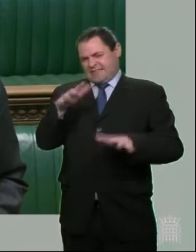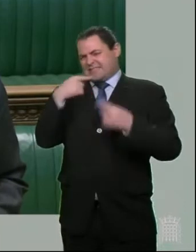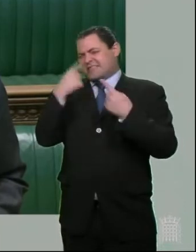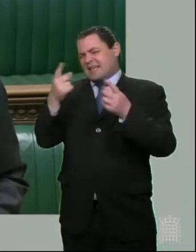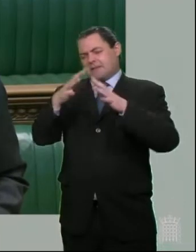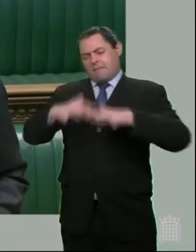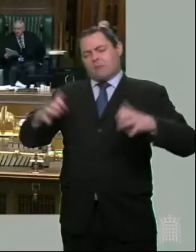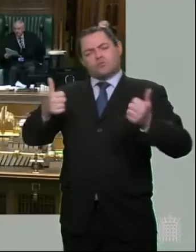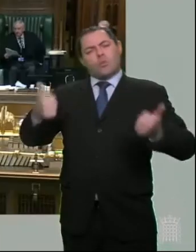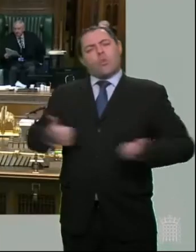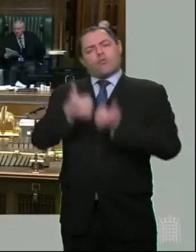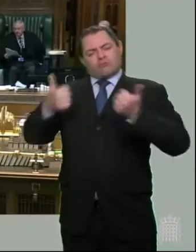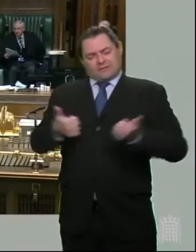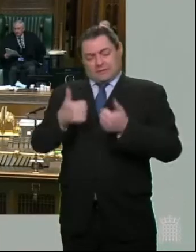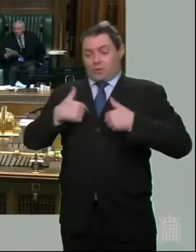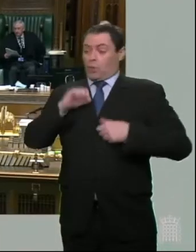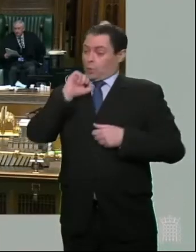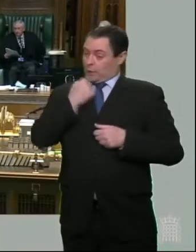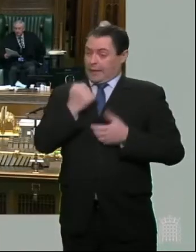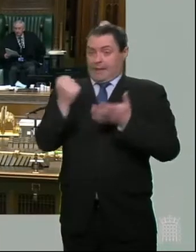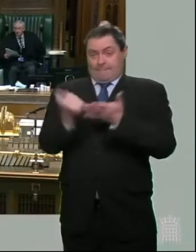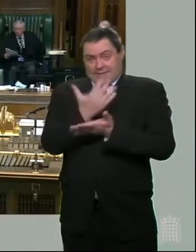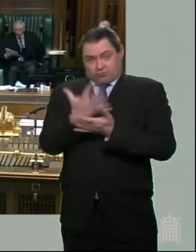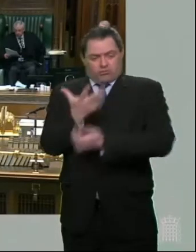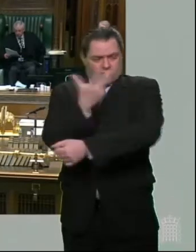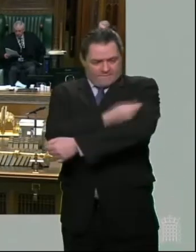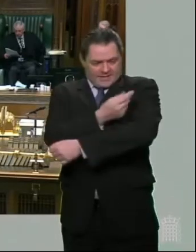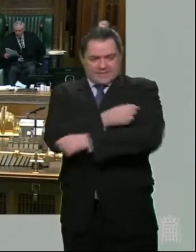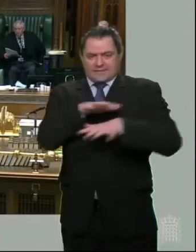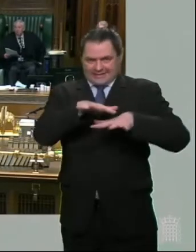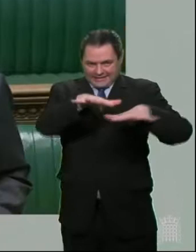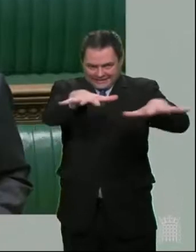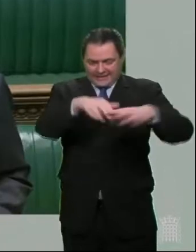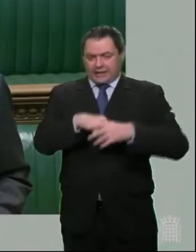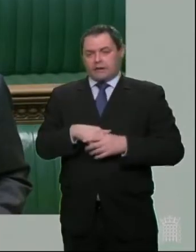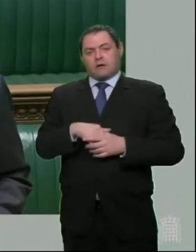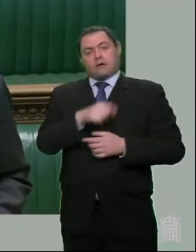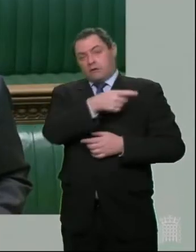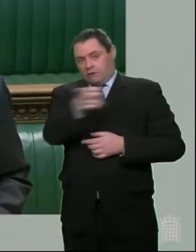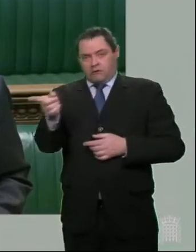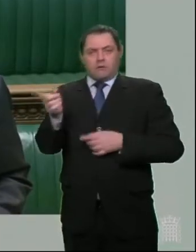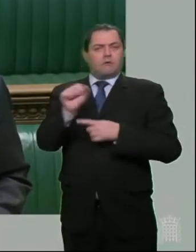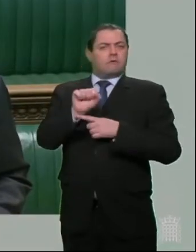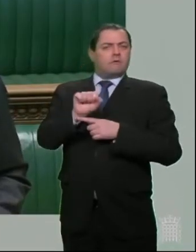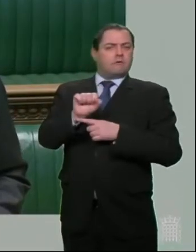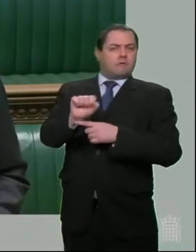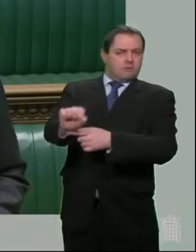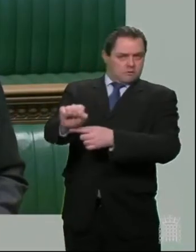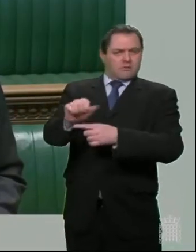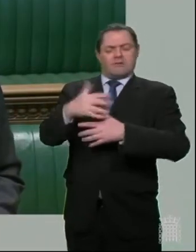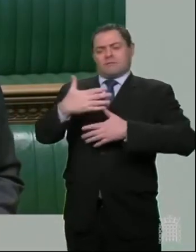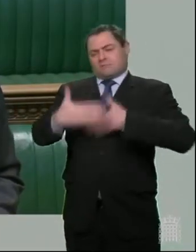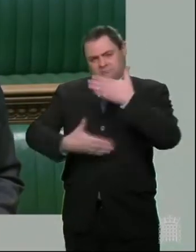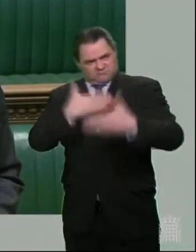Mr. Speaker, to do everything we can to roll out our vaccine programme, to give the public the protection that they want and deserve.